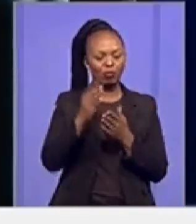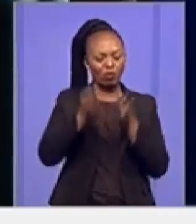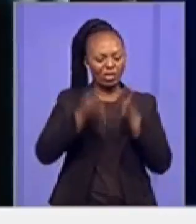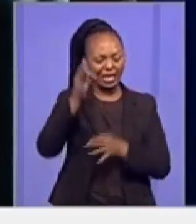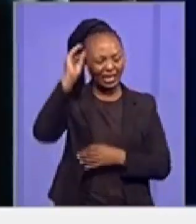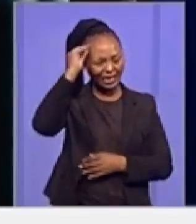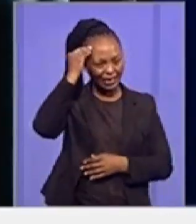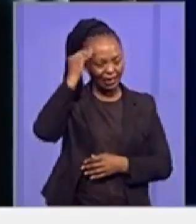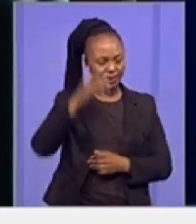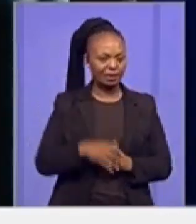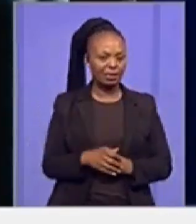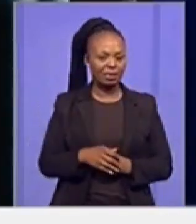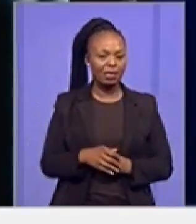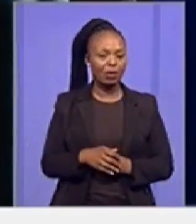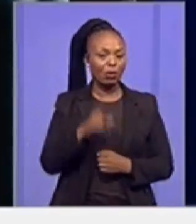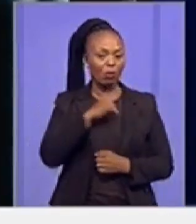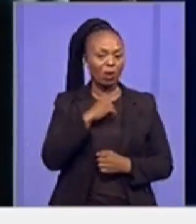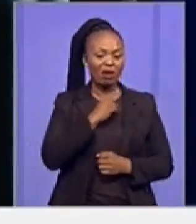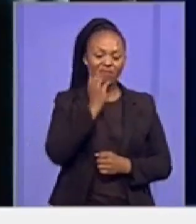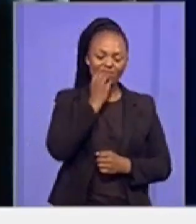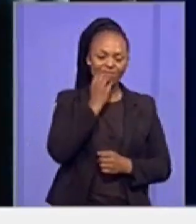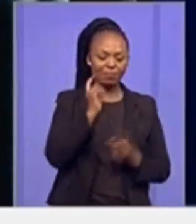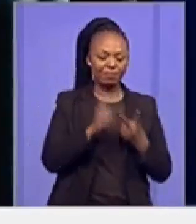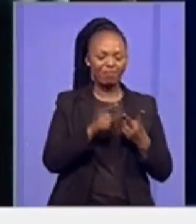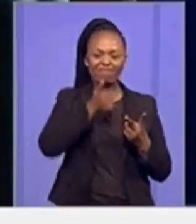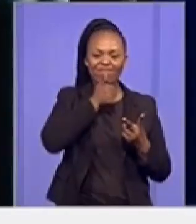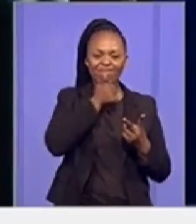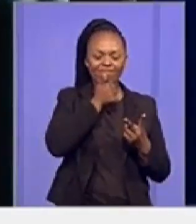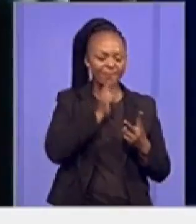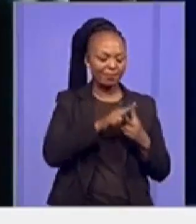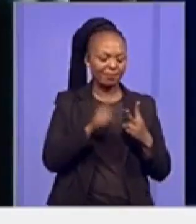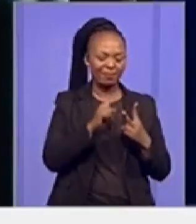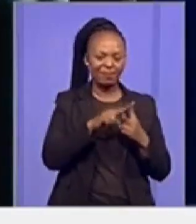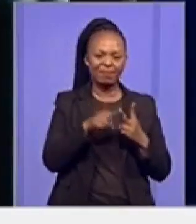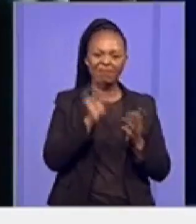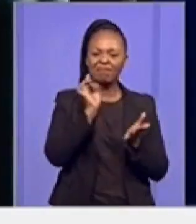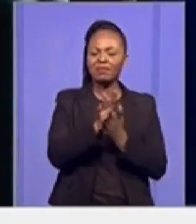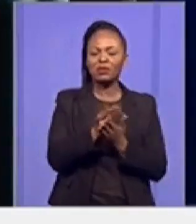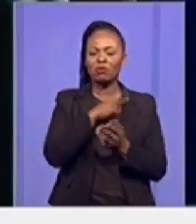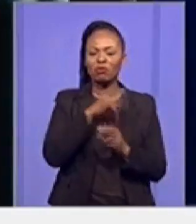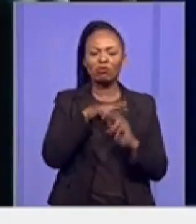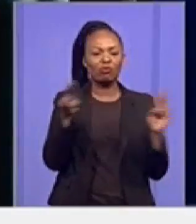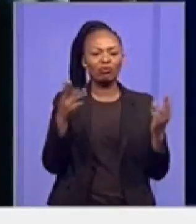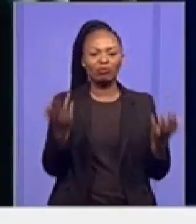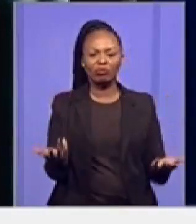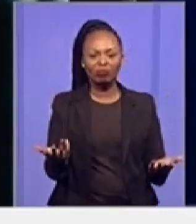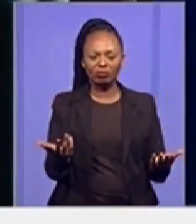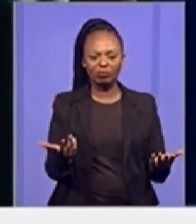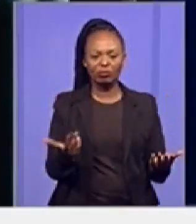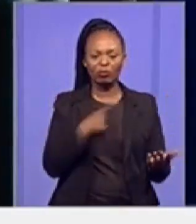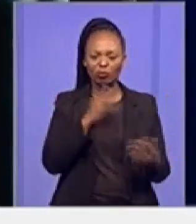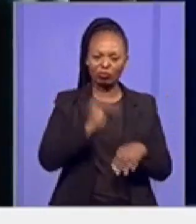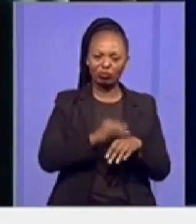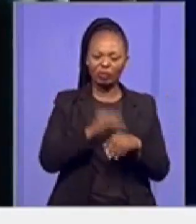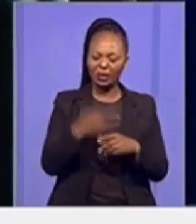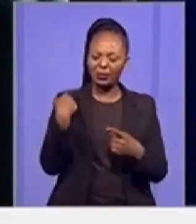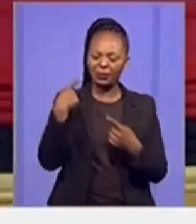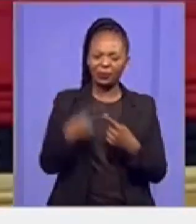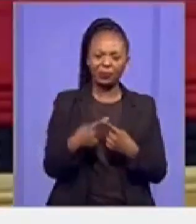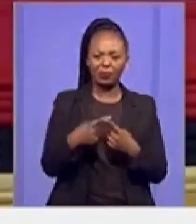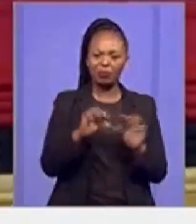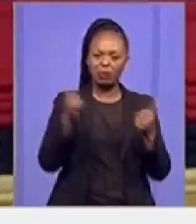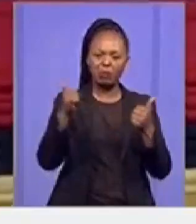the ANC. Because if Kwete Mantashe and Pravin Gordhan are failing to resolve the energy crisis in South Africa, why are they not removed and replaced by competent